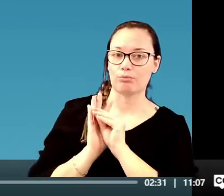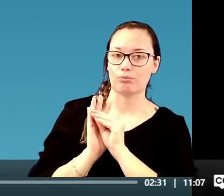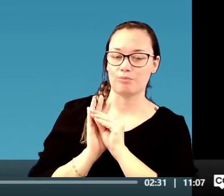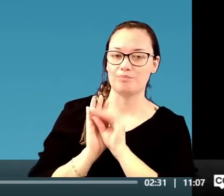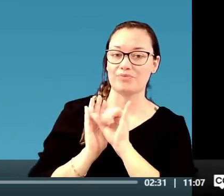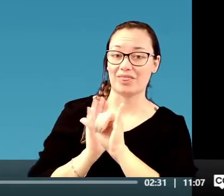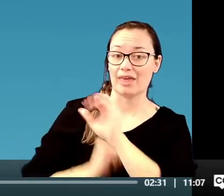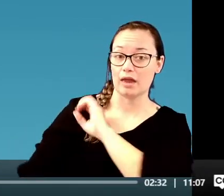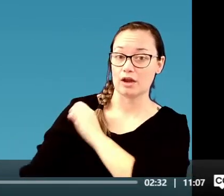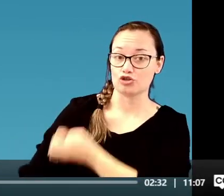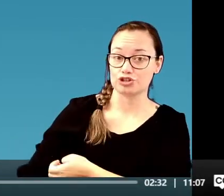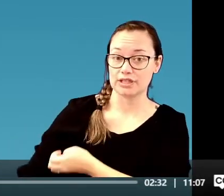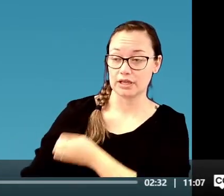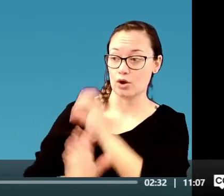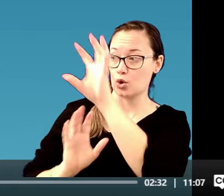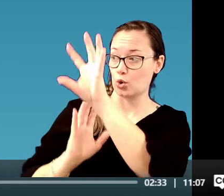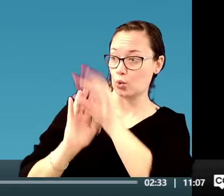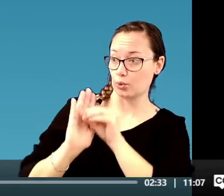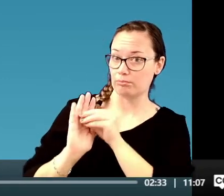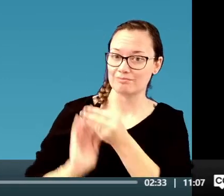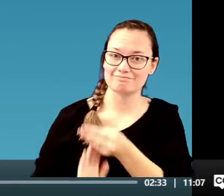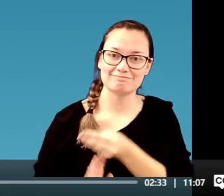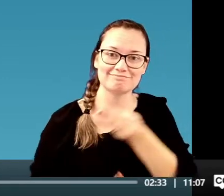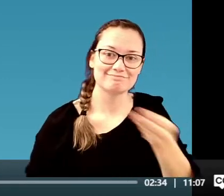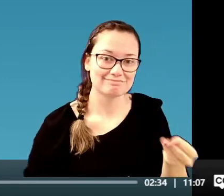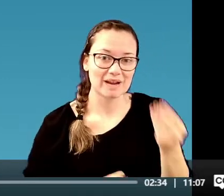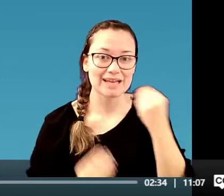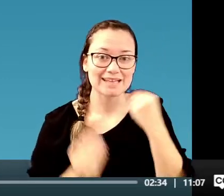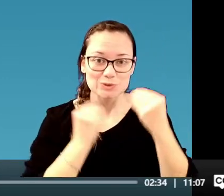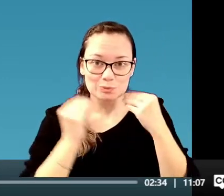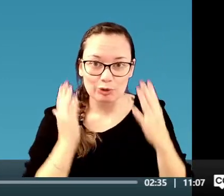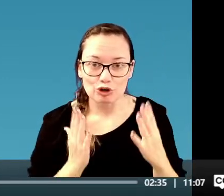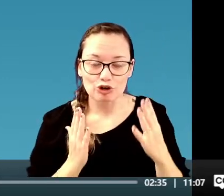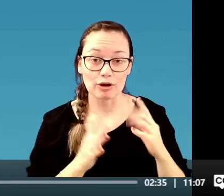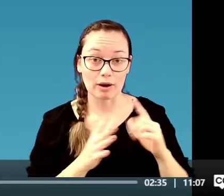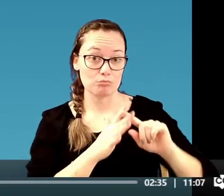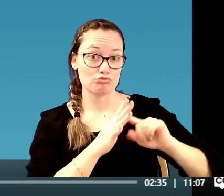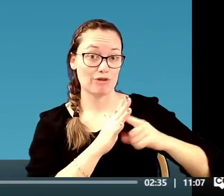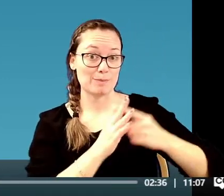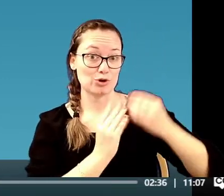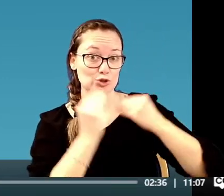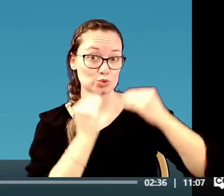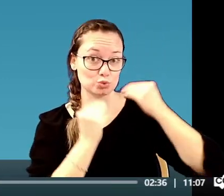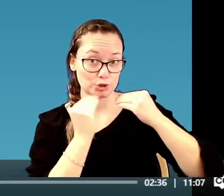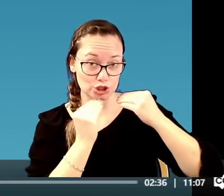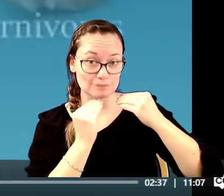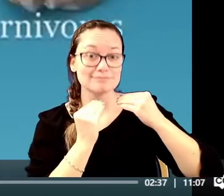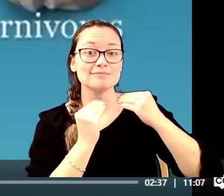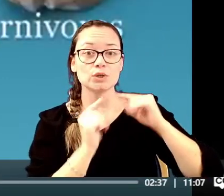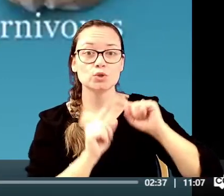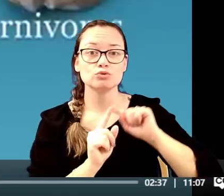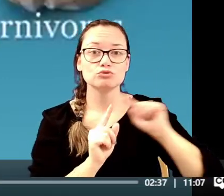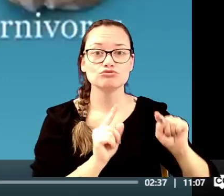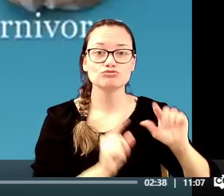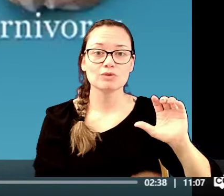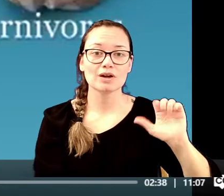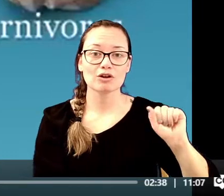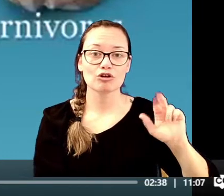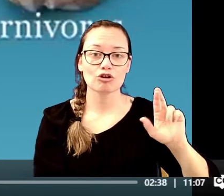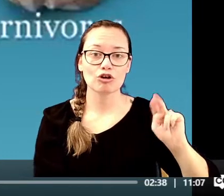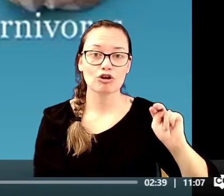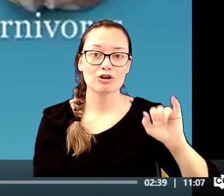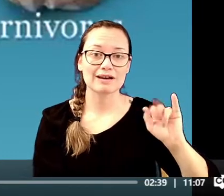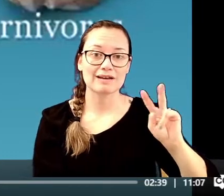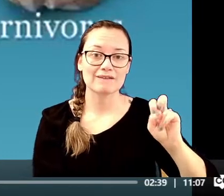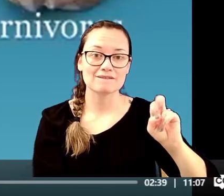and they're going to pass that energy on to the consumers, and the primary consumers will pass that energy on to the carnivores,